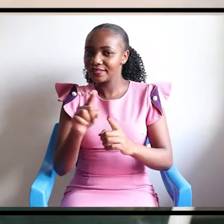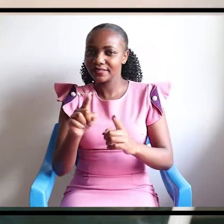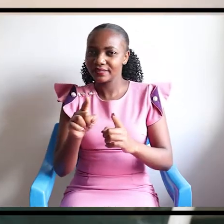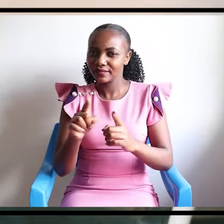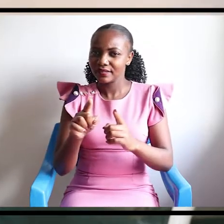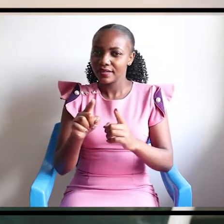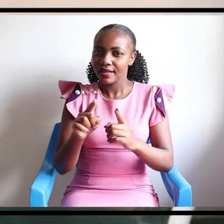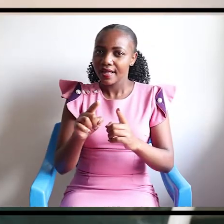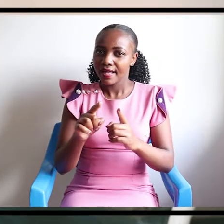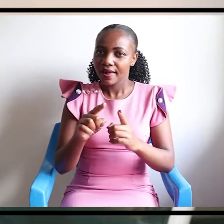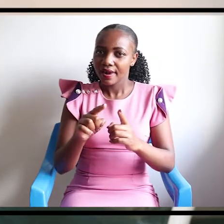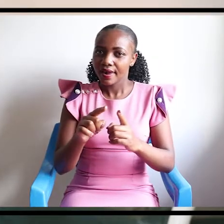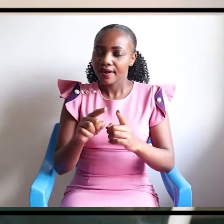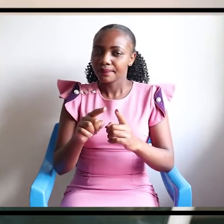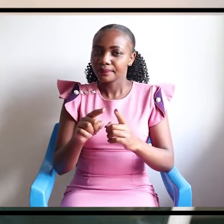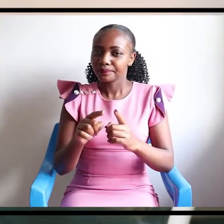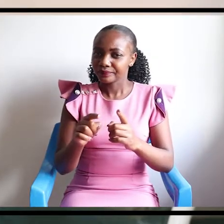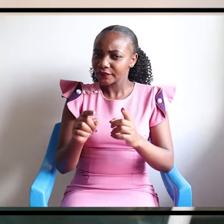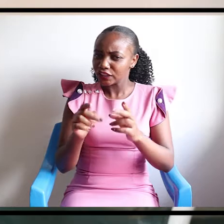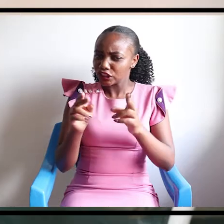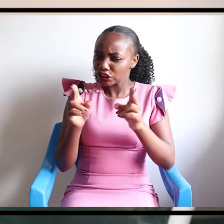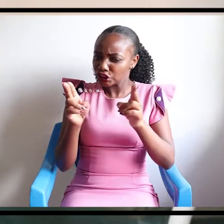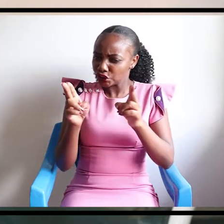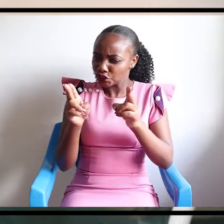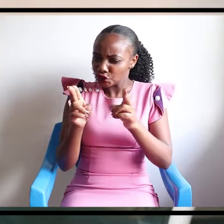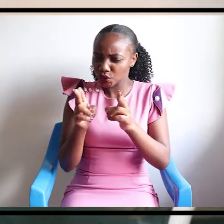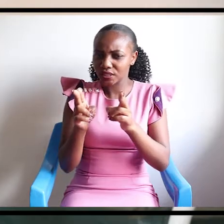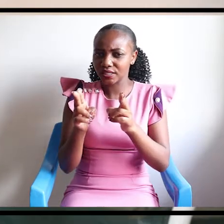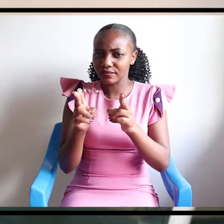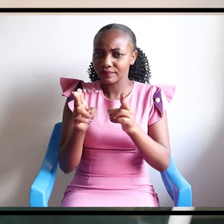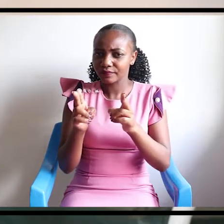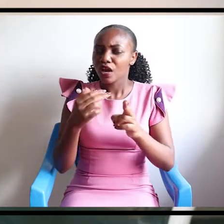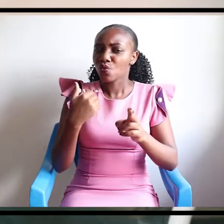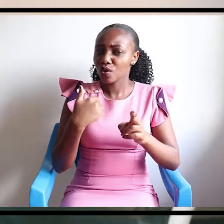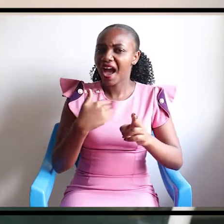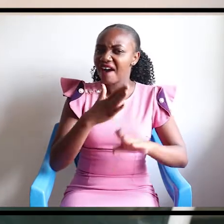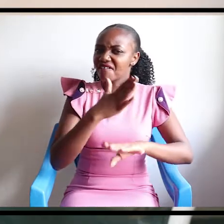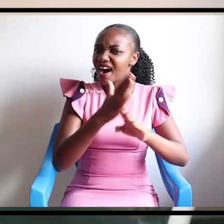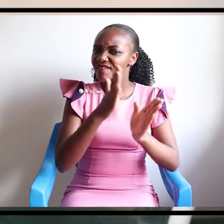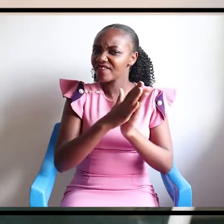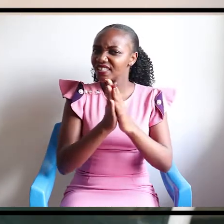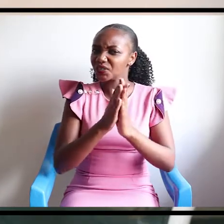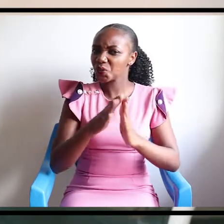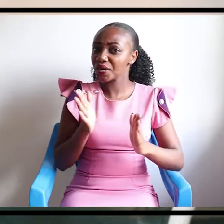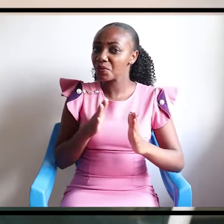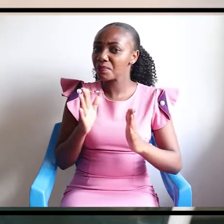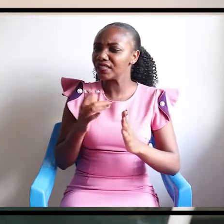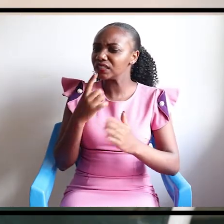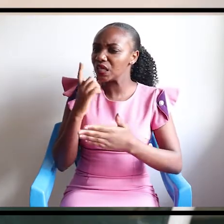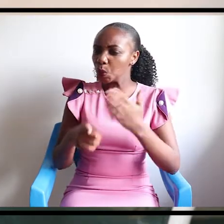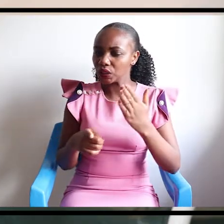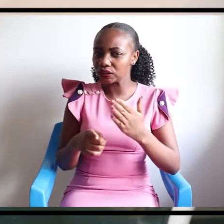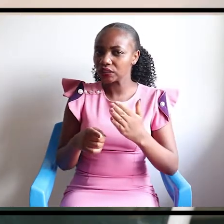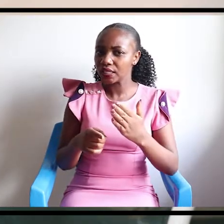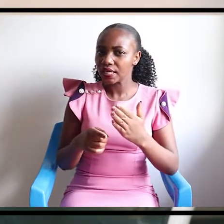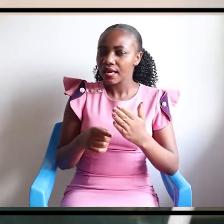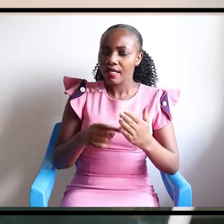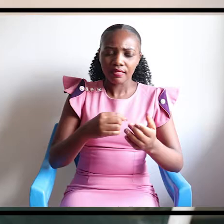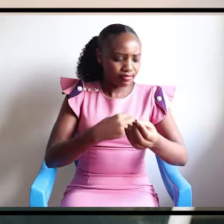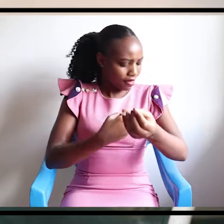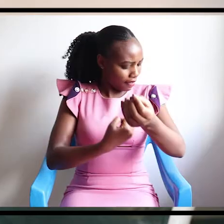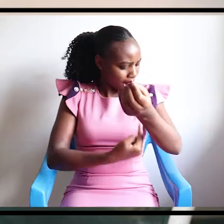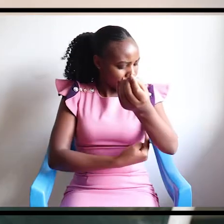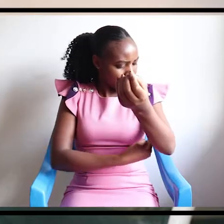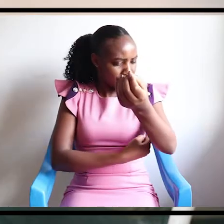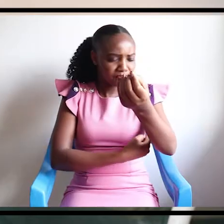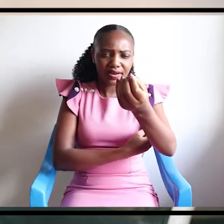short, I wouldn't call it even a surgery. There's the misconception that women tell one another there, like the implants, it's